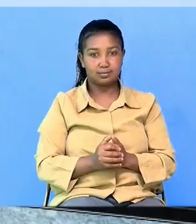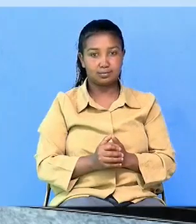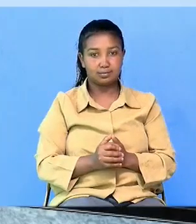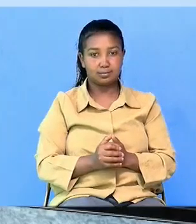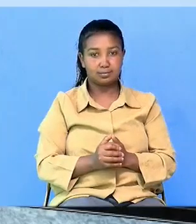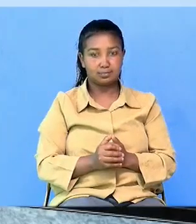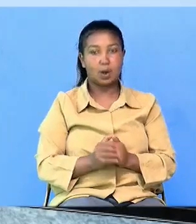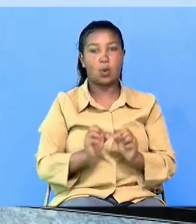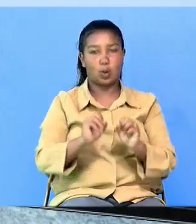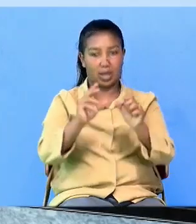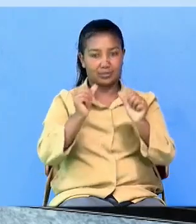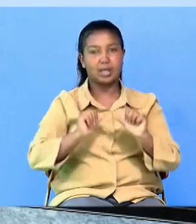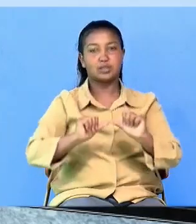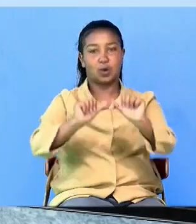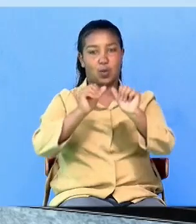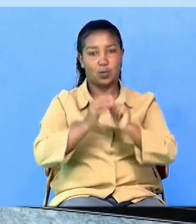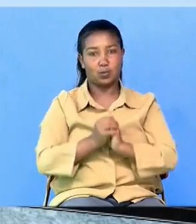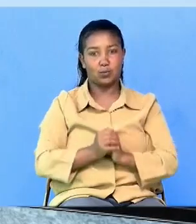Let's go and